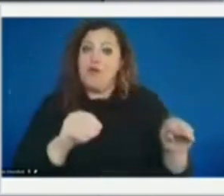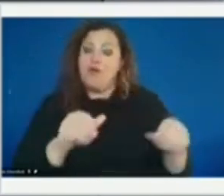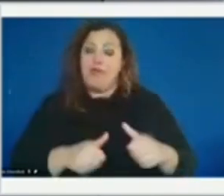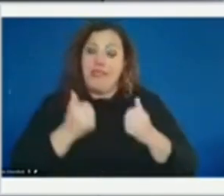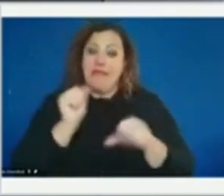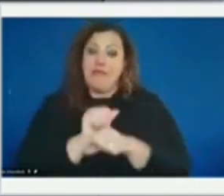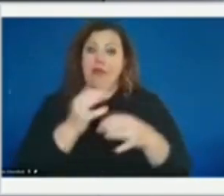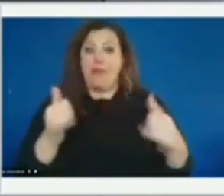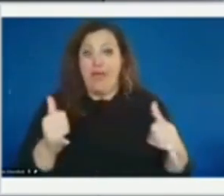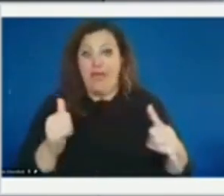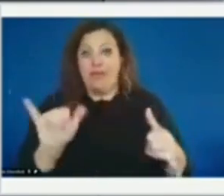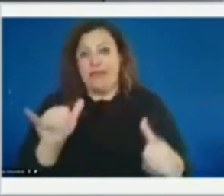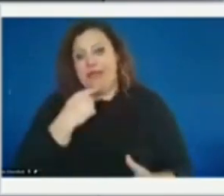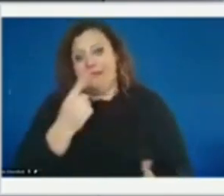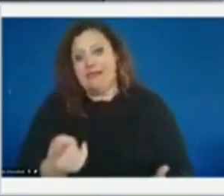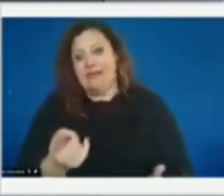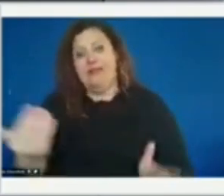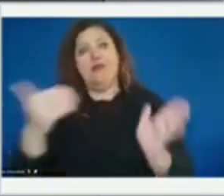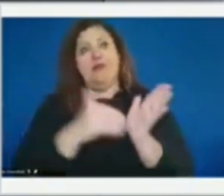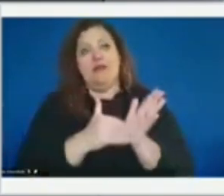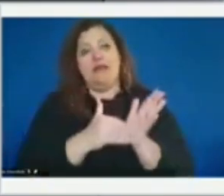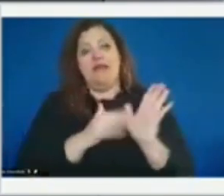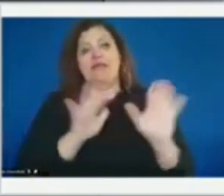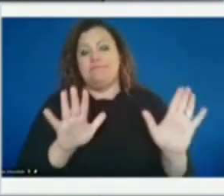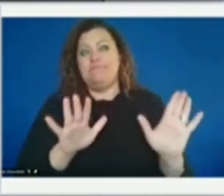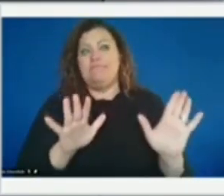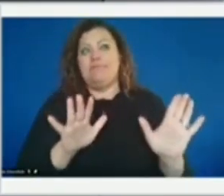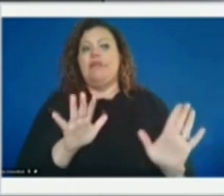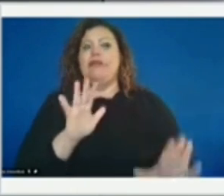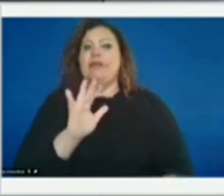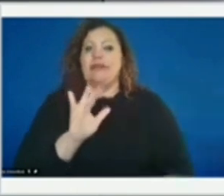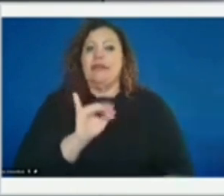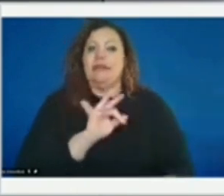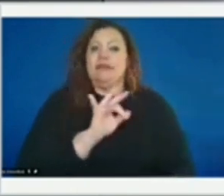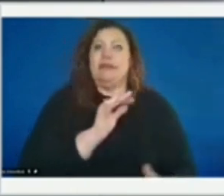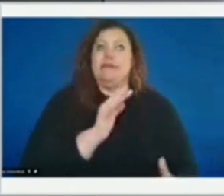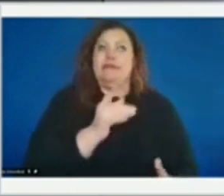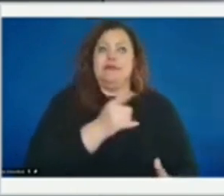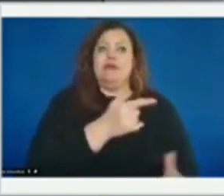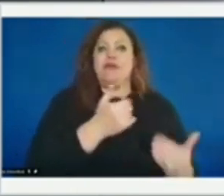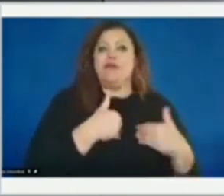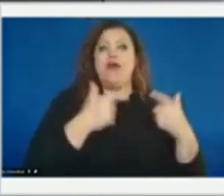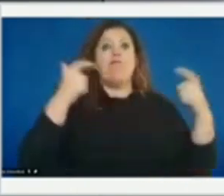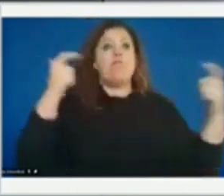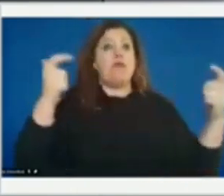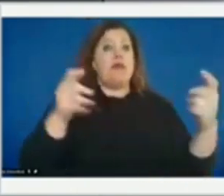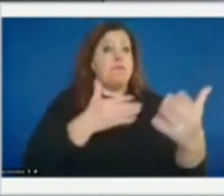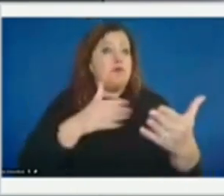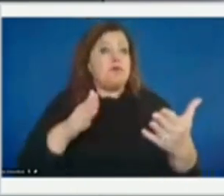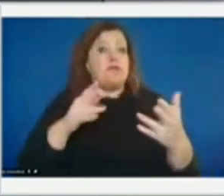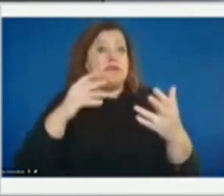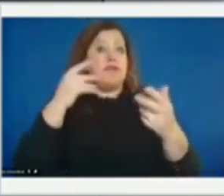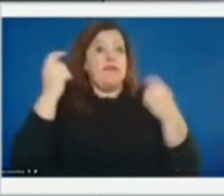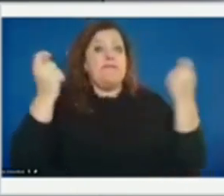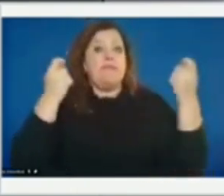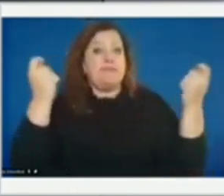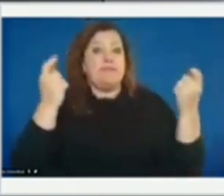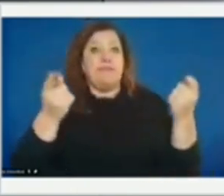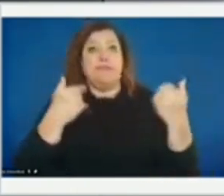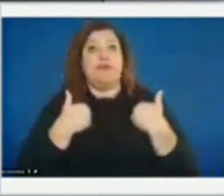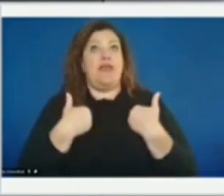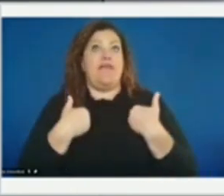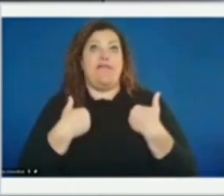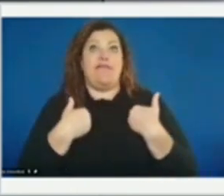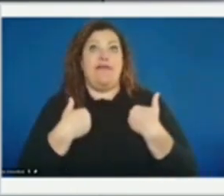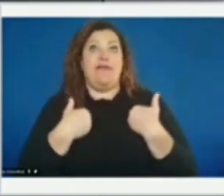so, again, counter it with, we're having large outdoor music festivals. We have multiple